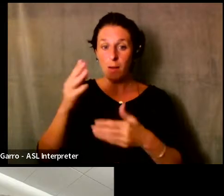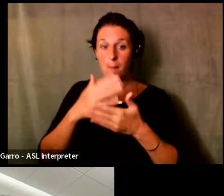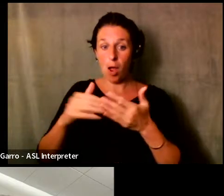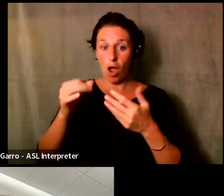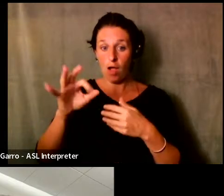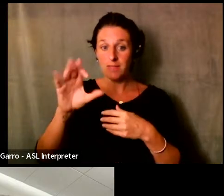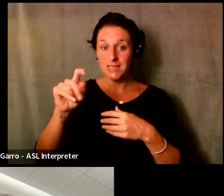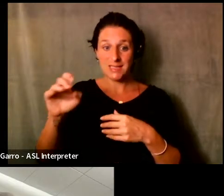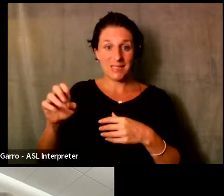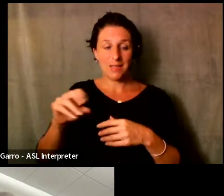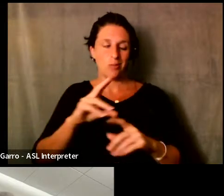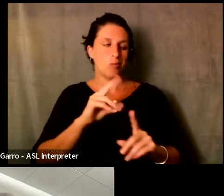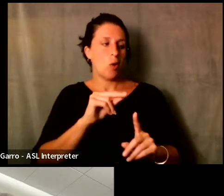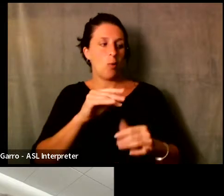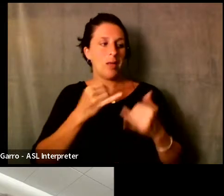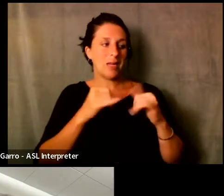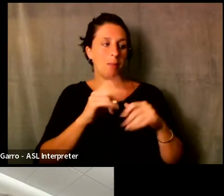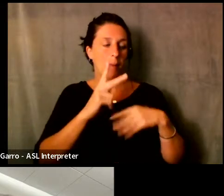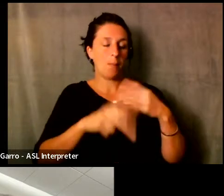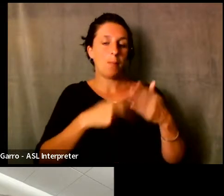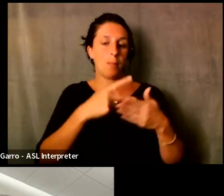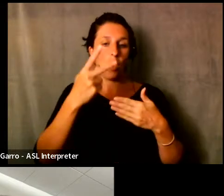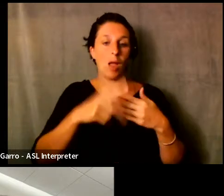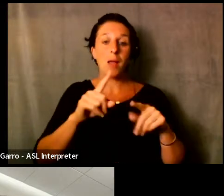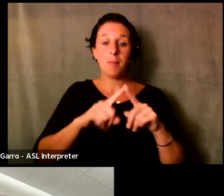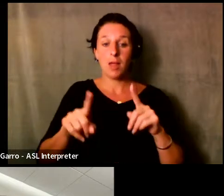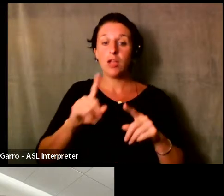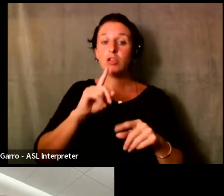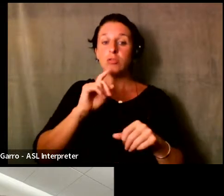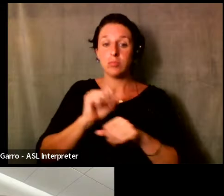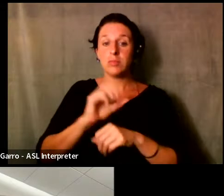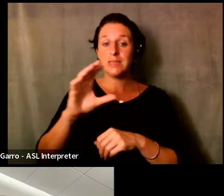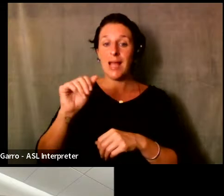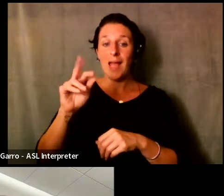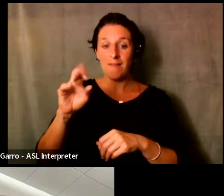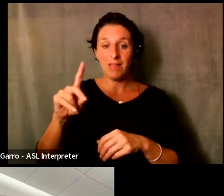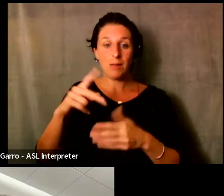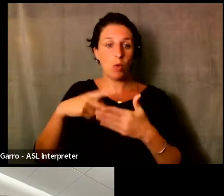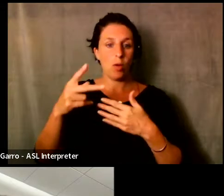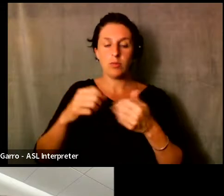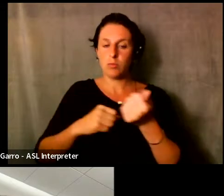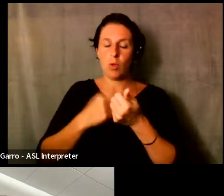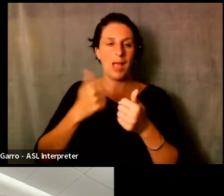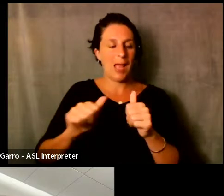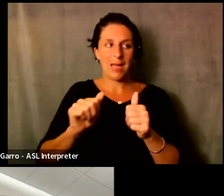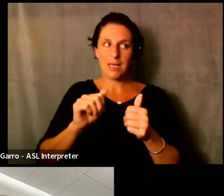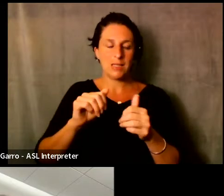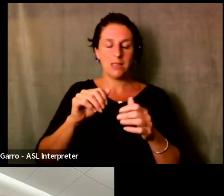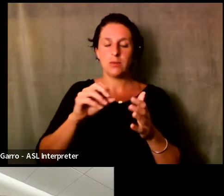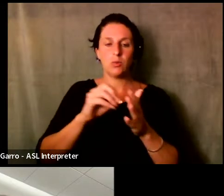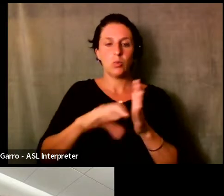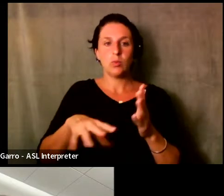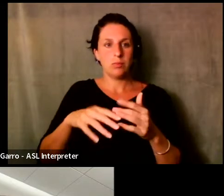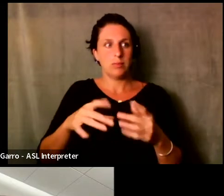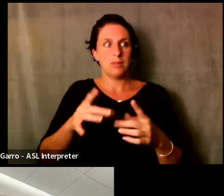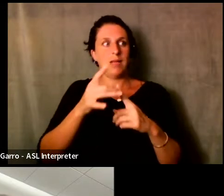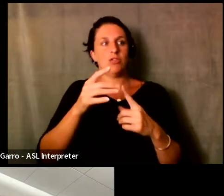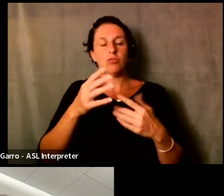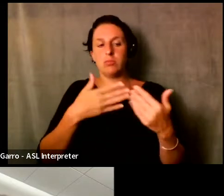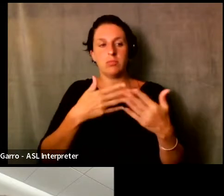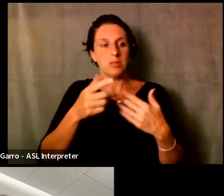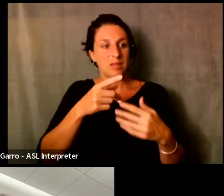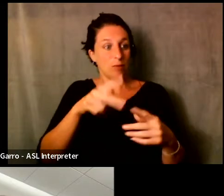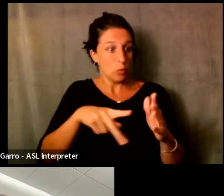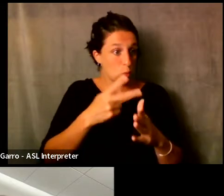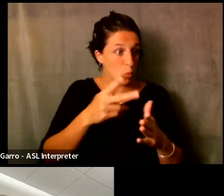No, they're independent programs, but certainly, our AVID program supports any student, certainly especially if they're in dual enrollment classes. I mean, it's always about, advancing